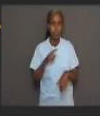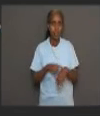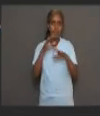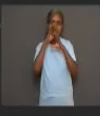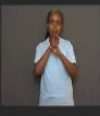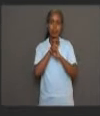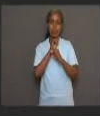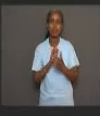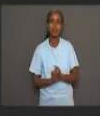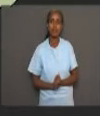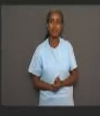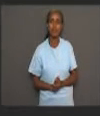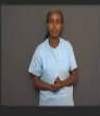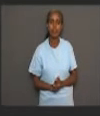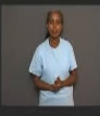Time's up!